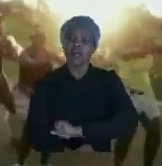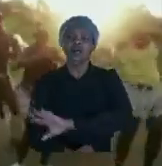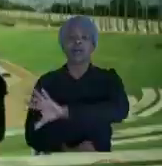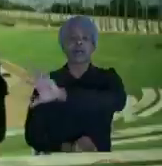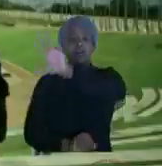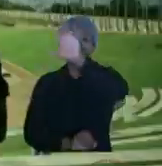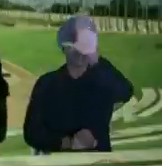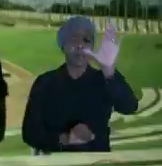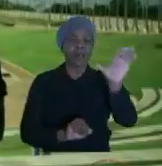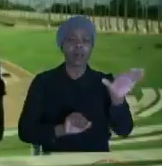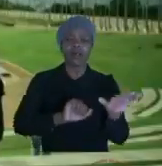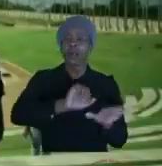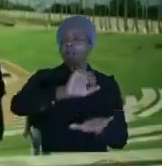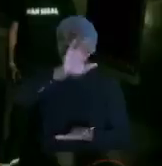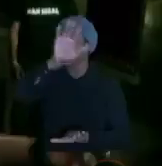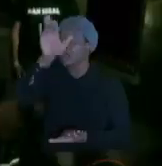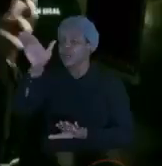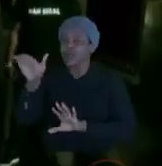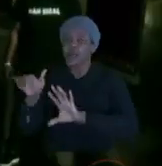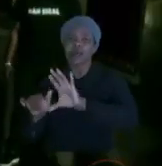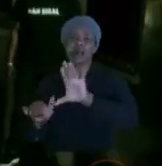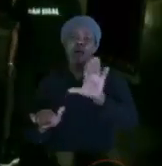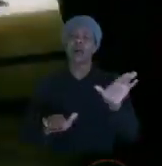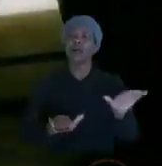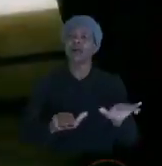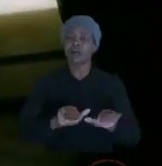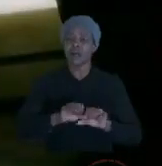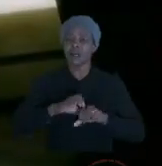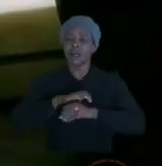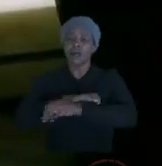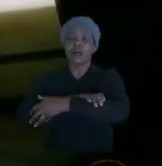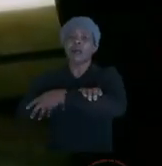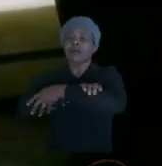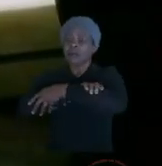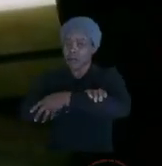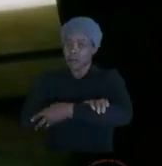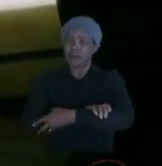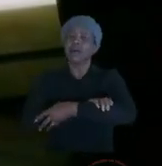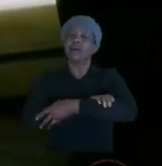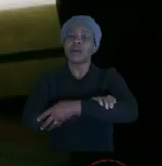I hope to live on.